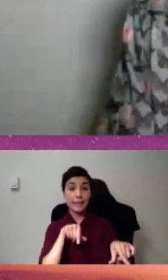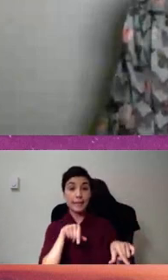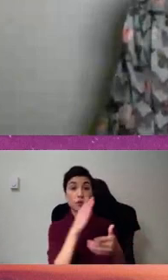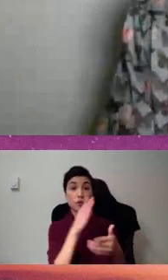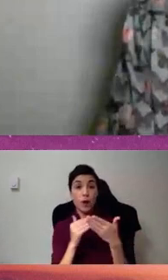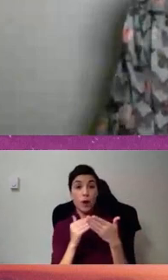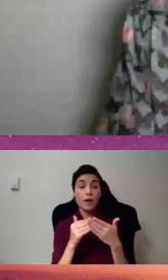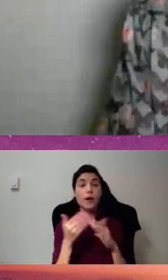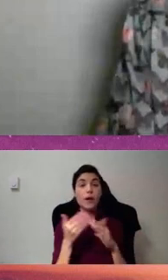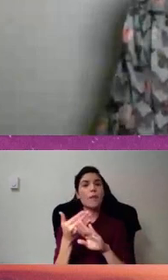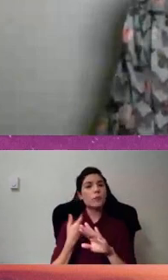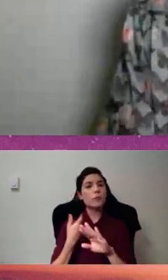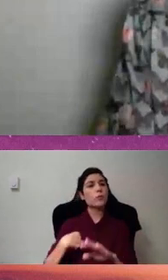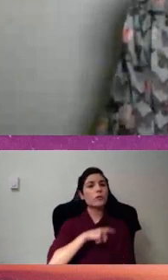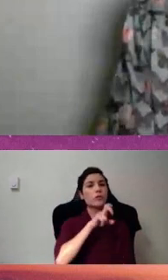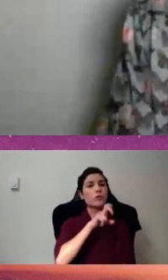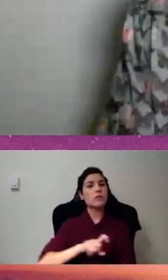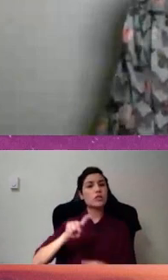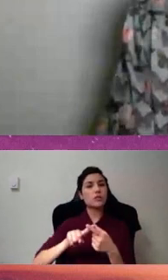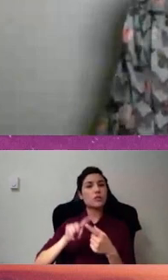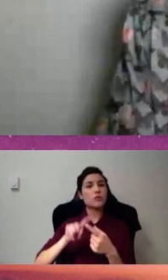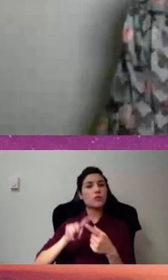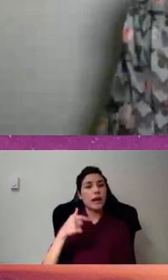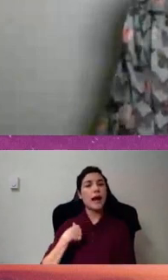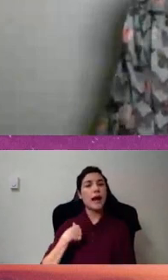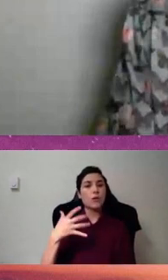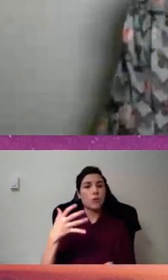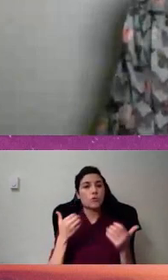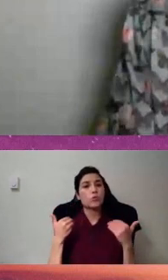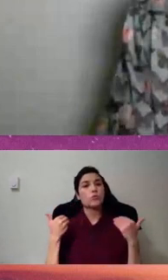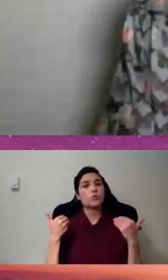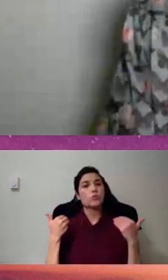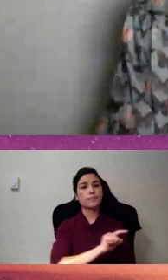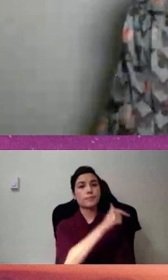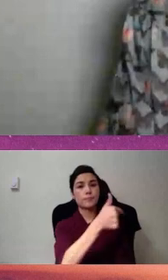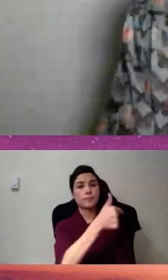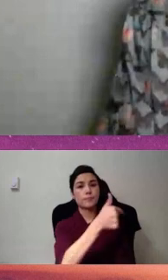wanted to just hand things over. Actually, there are